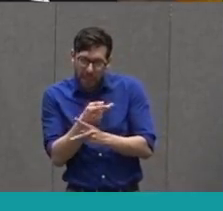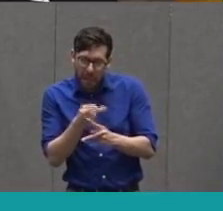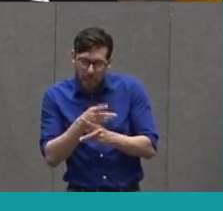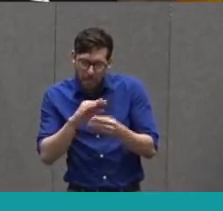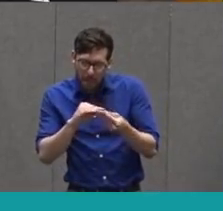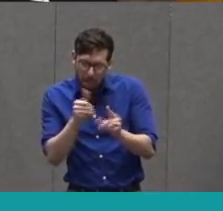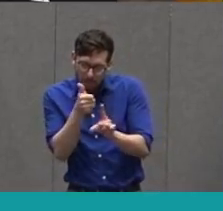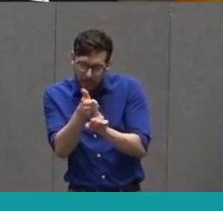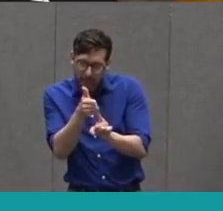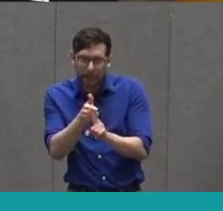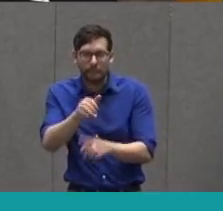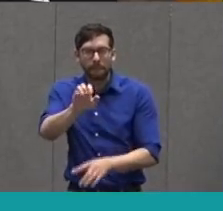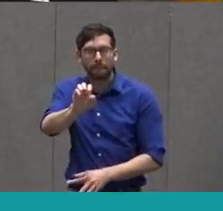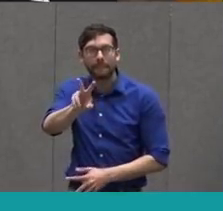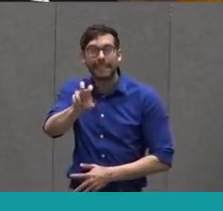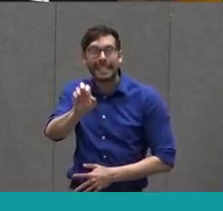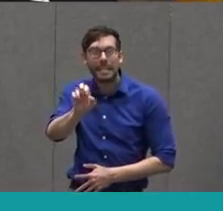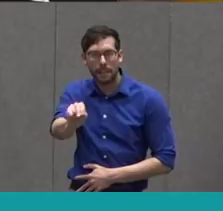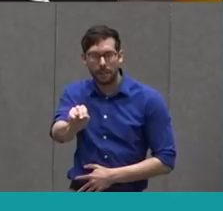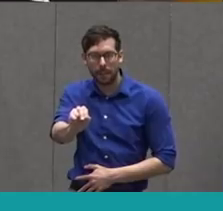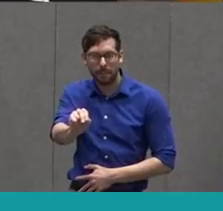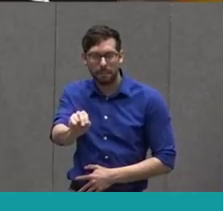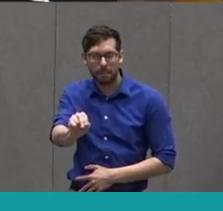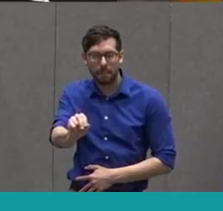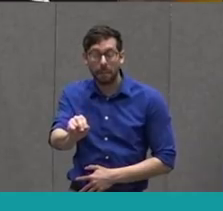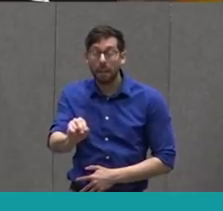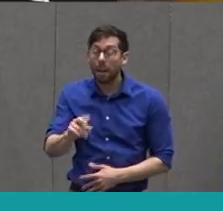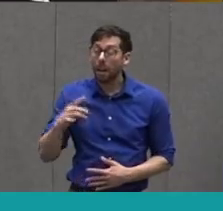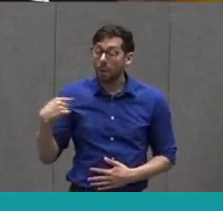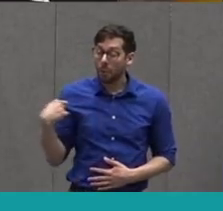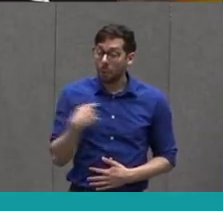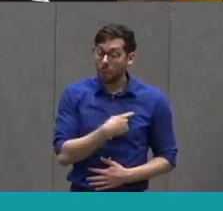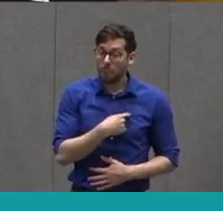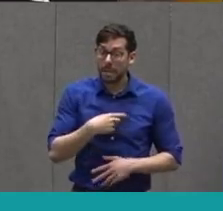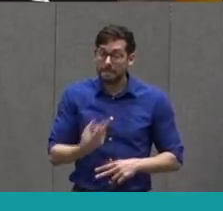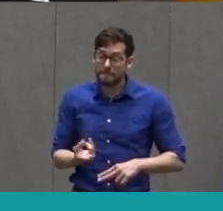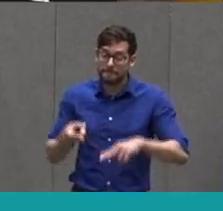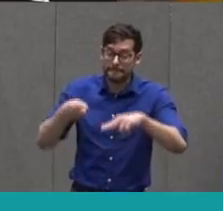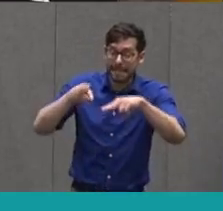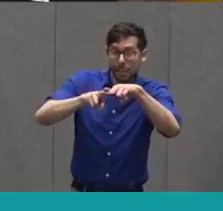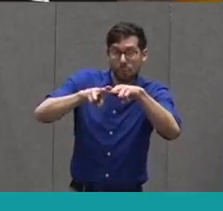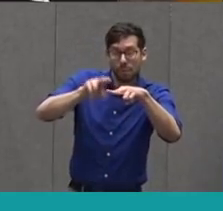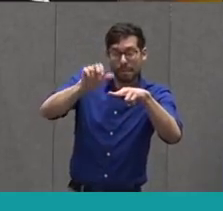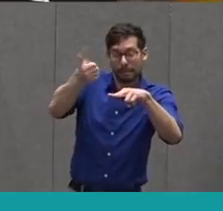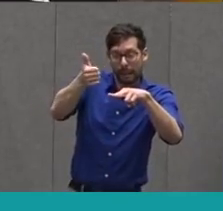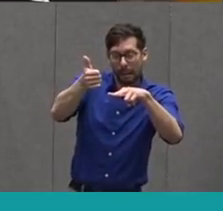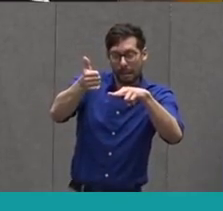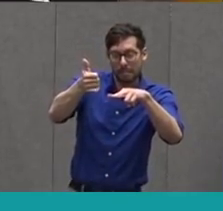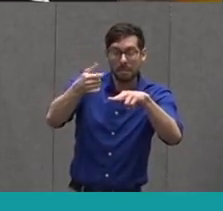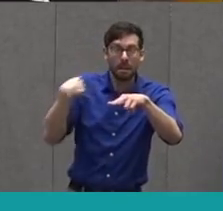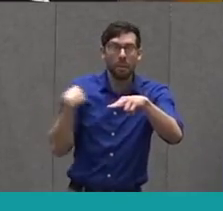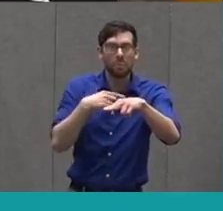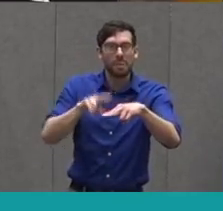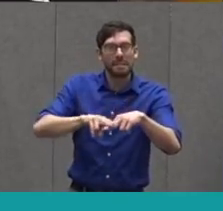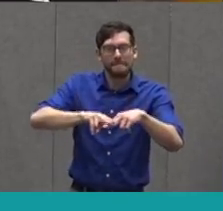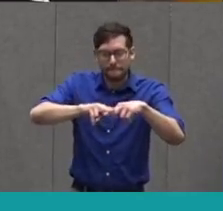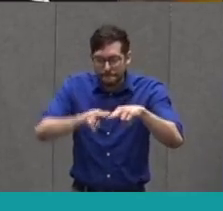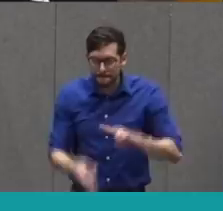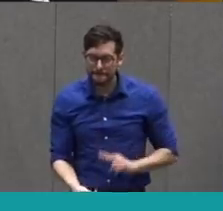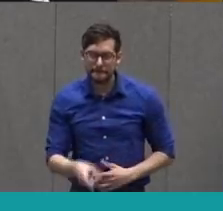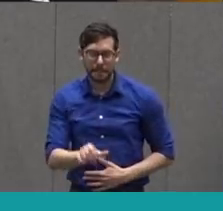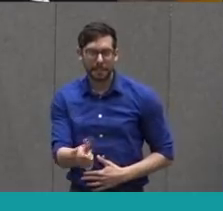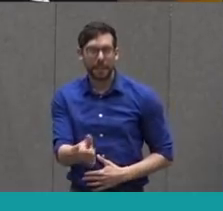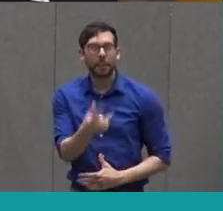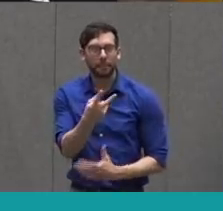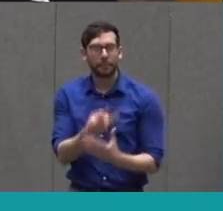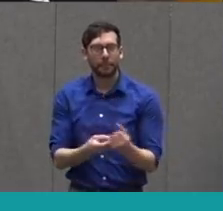done 10 more than that number and 10 less. Our next characteristic that we're going to